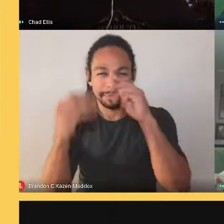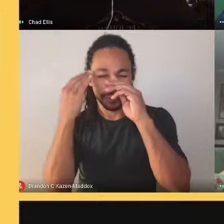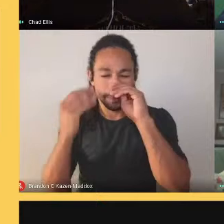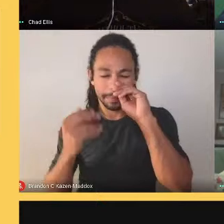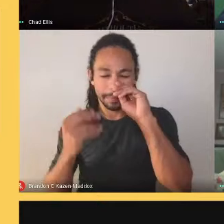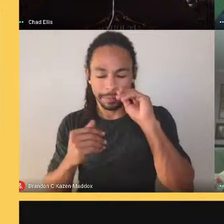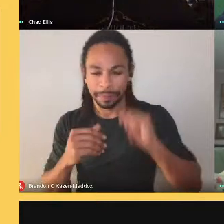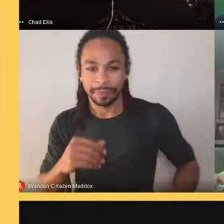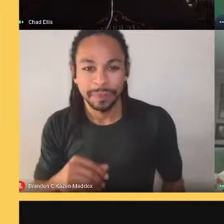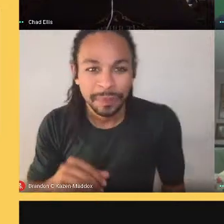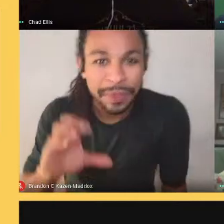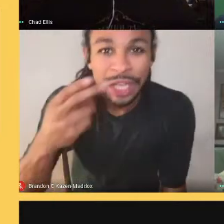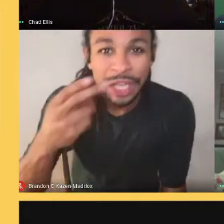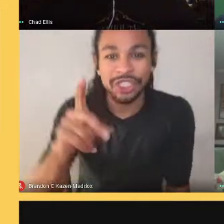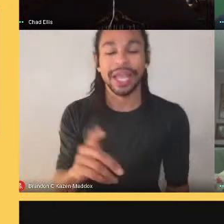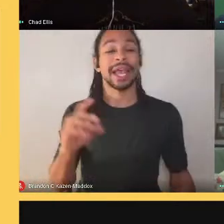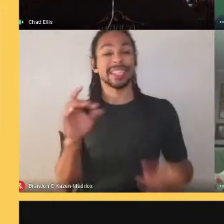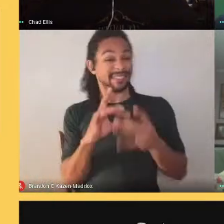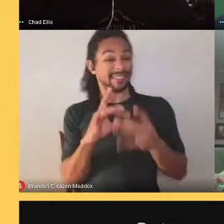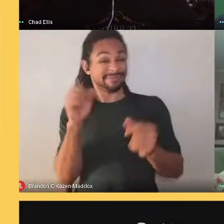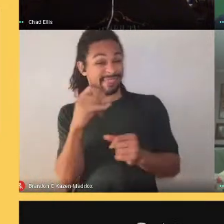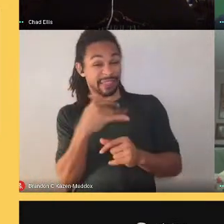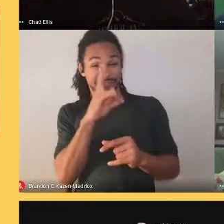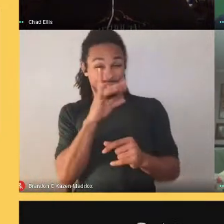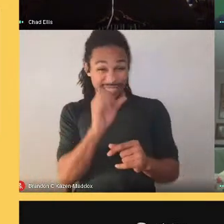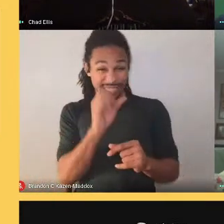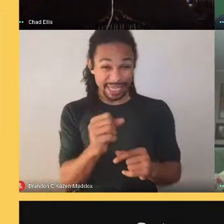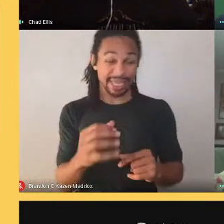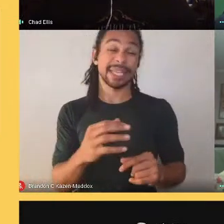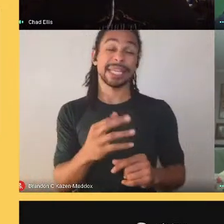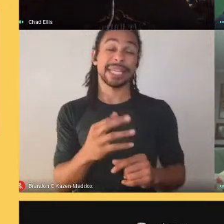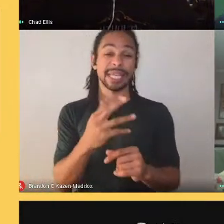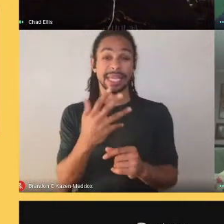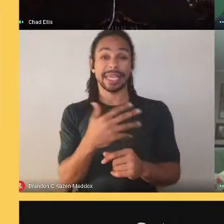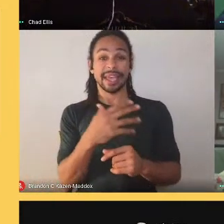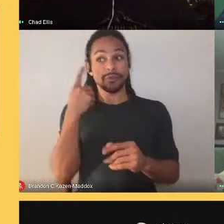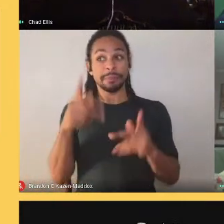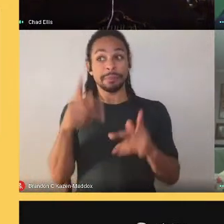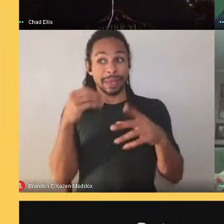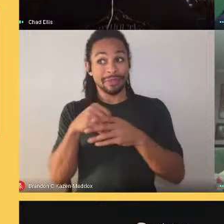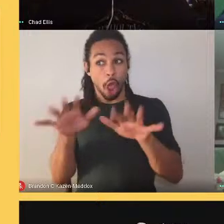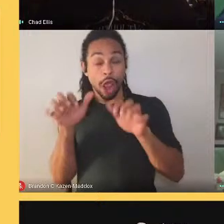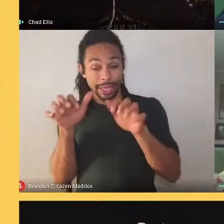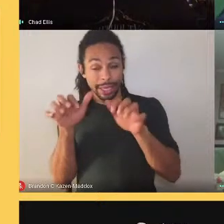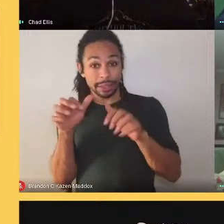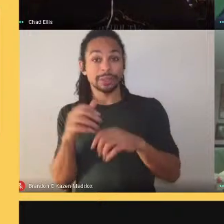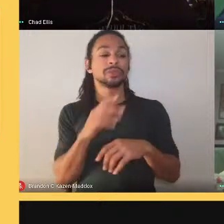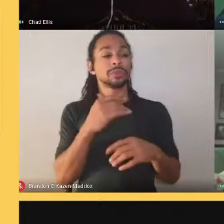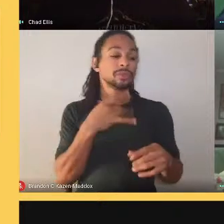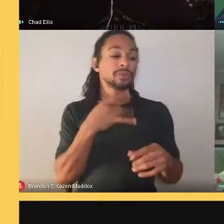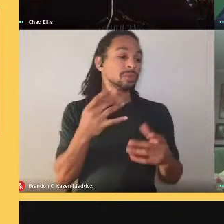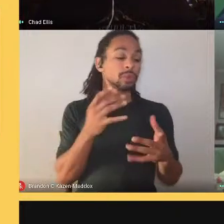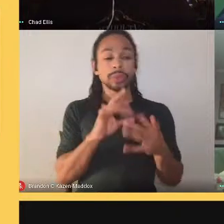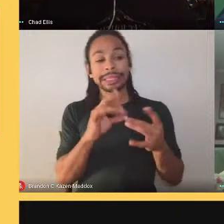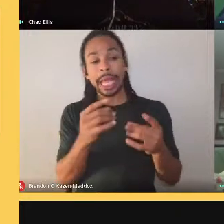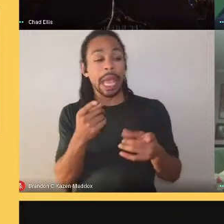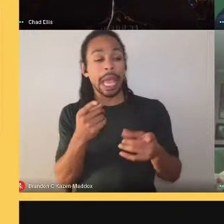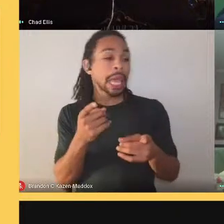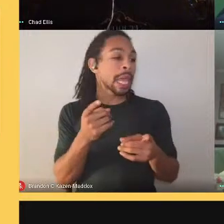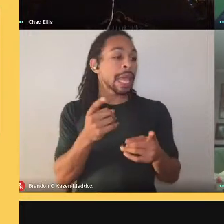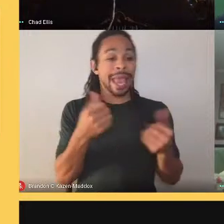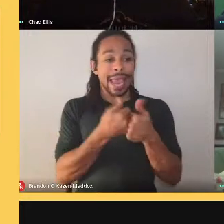are in the audience, is rather than game master, like Sage has the role of director,